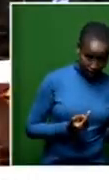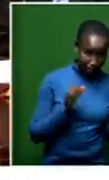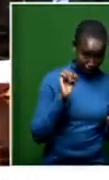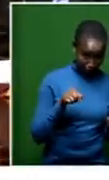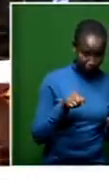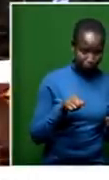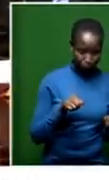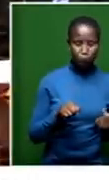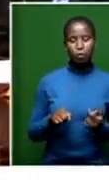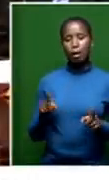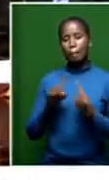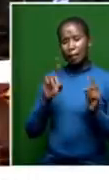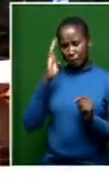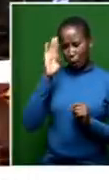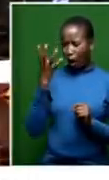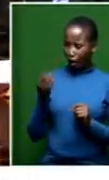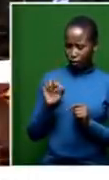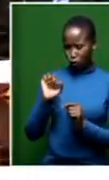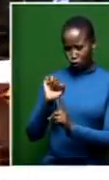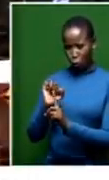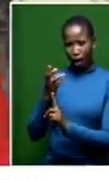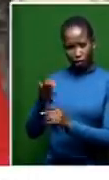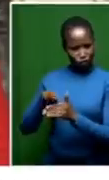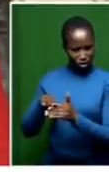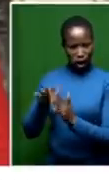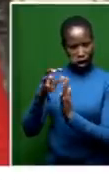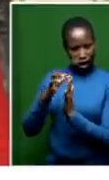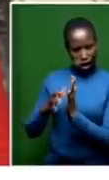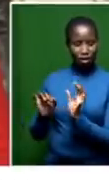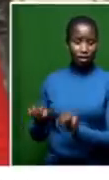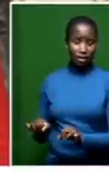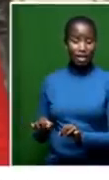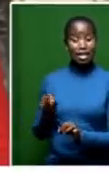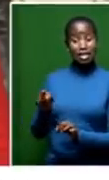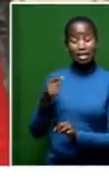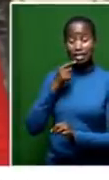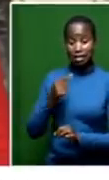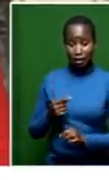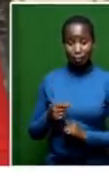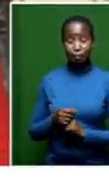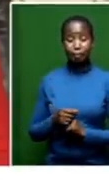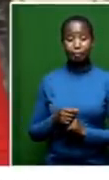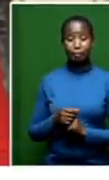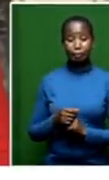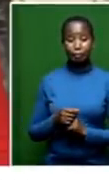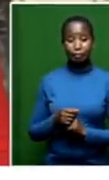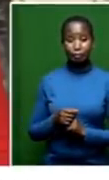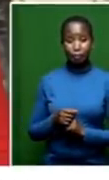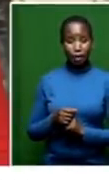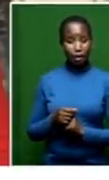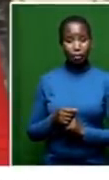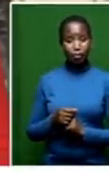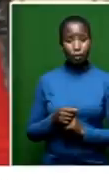you pointed out, half a dozen reasons that she comes up with, and she says these are patent and or